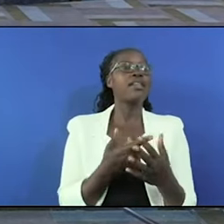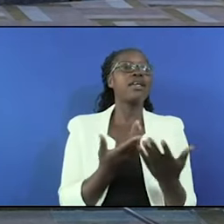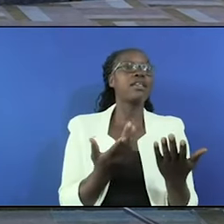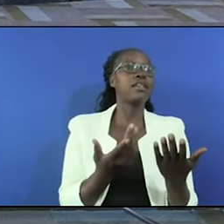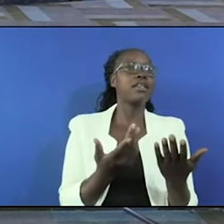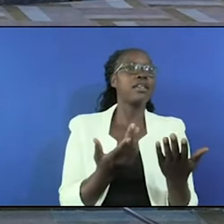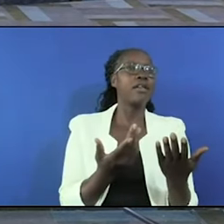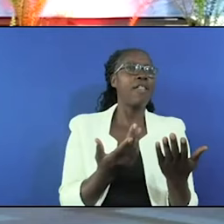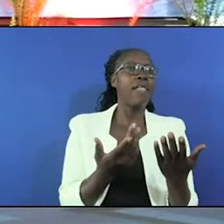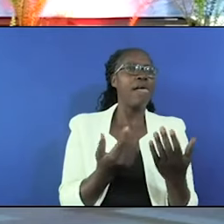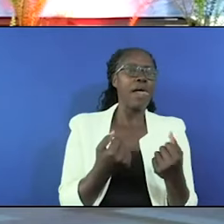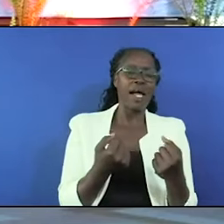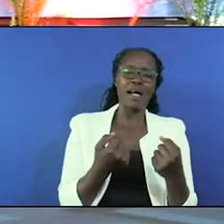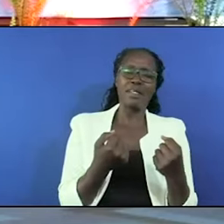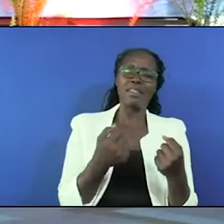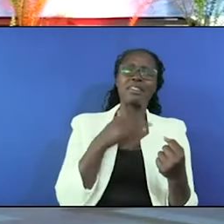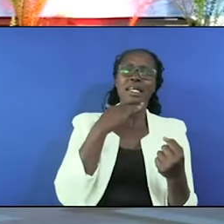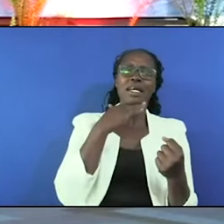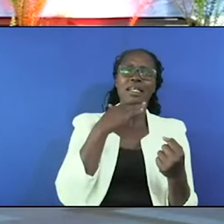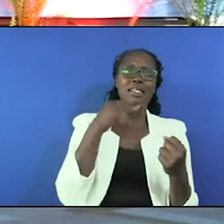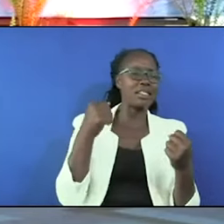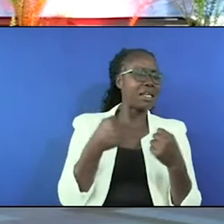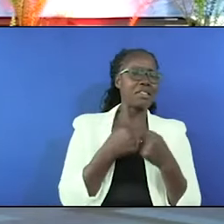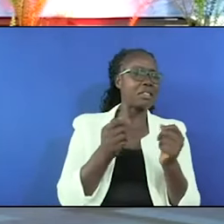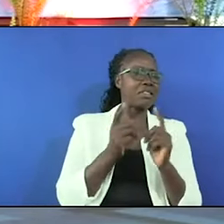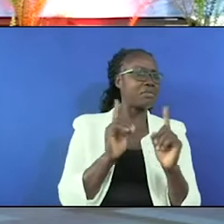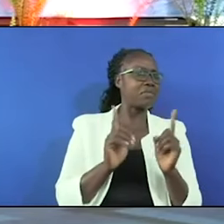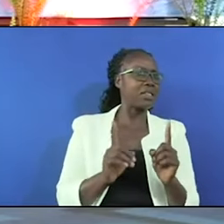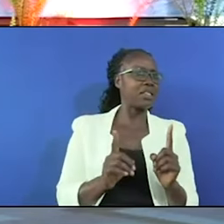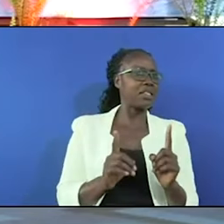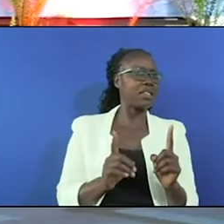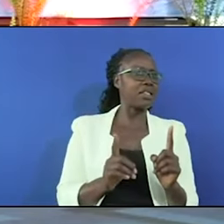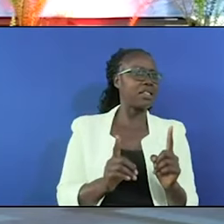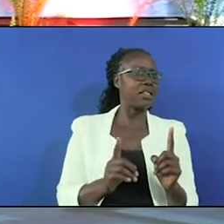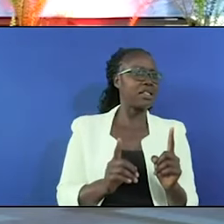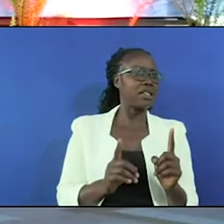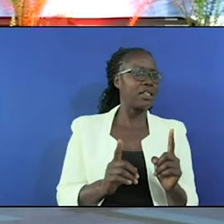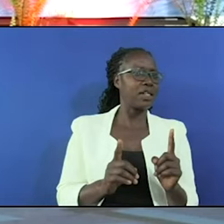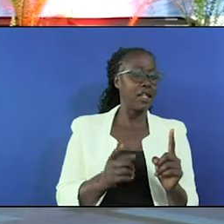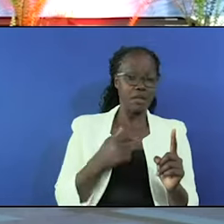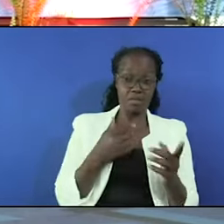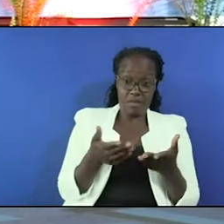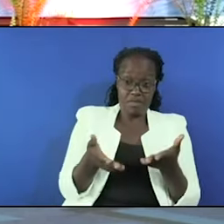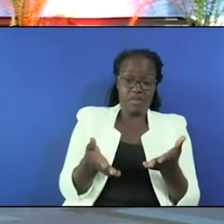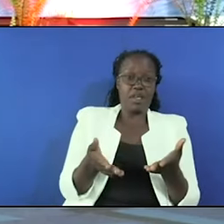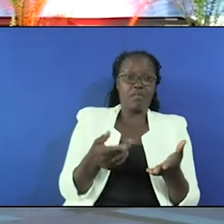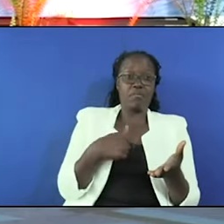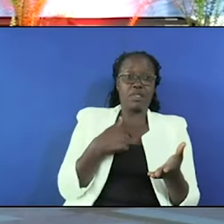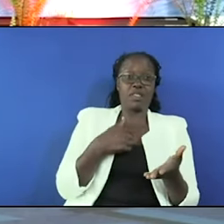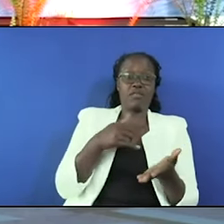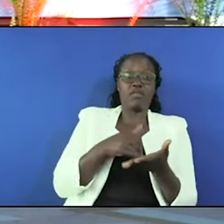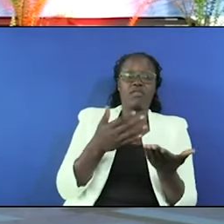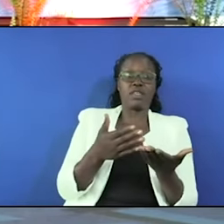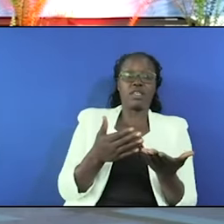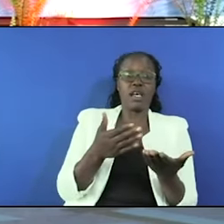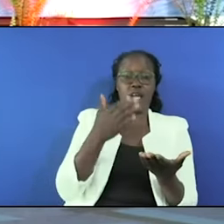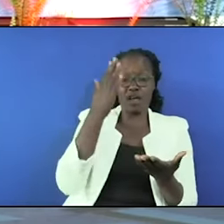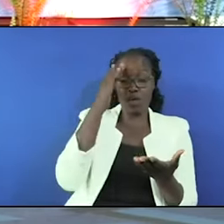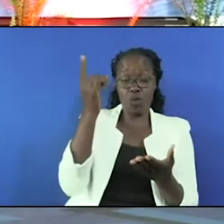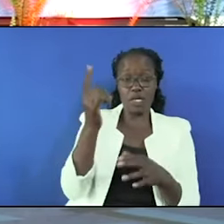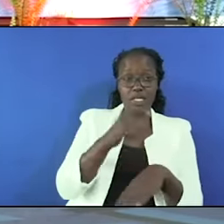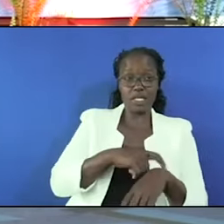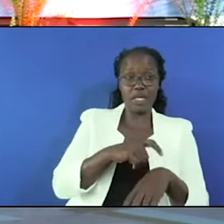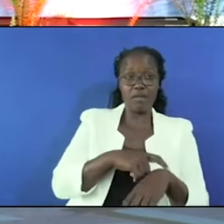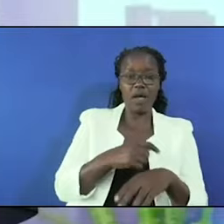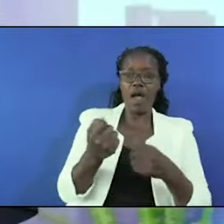died in the accident. Others died. You haven't been in an accident? I have been myself. I've been there. I remember one time